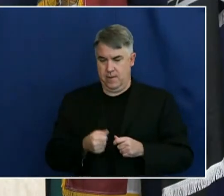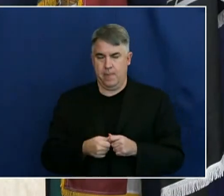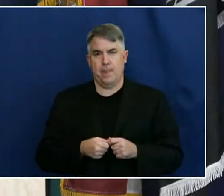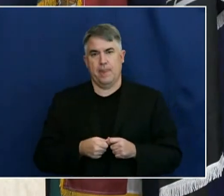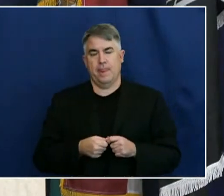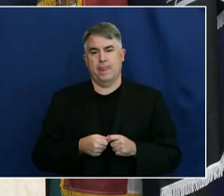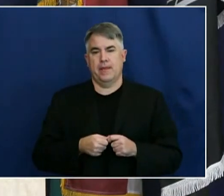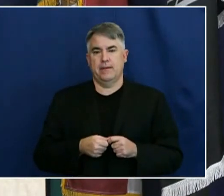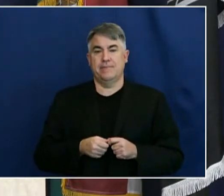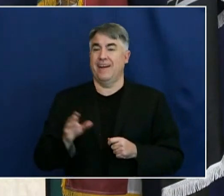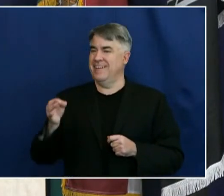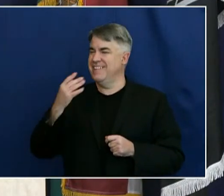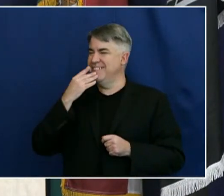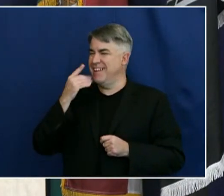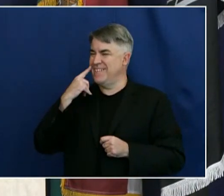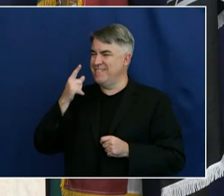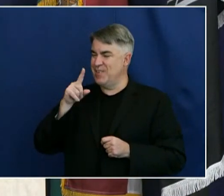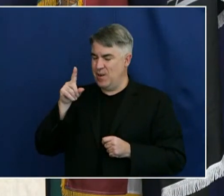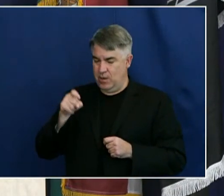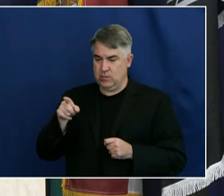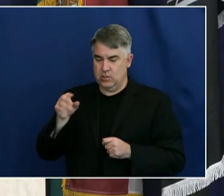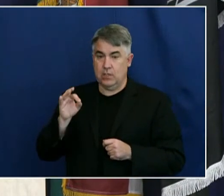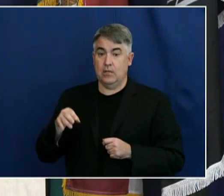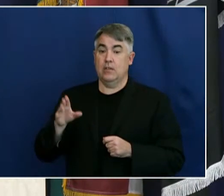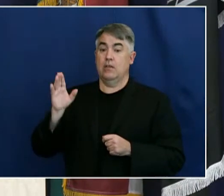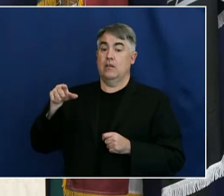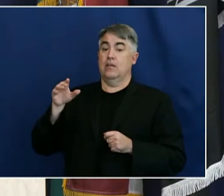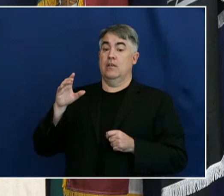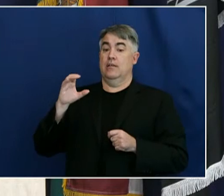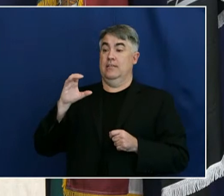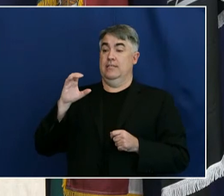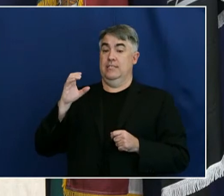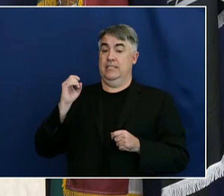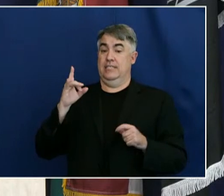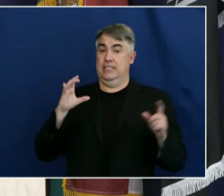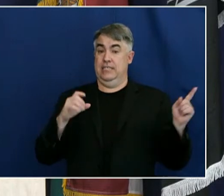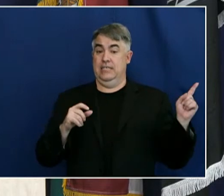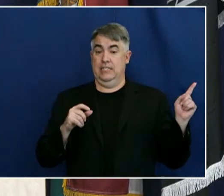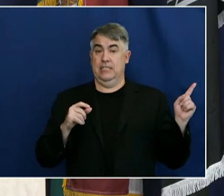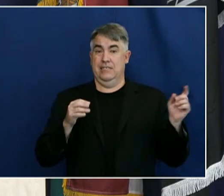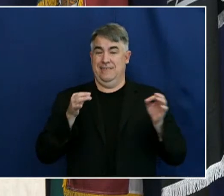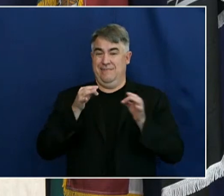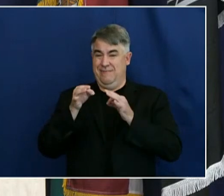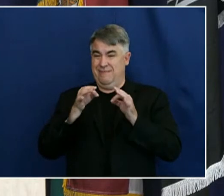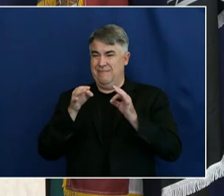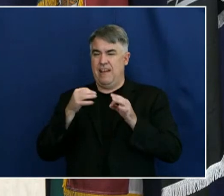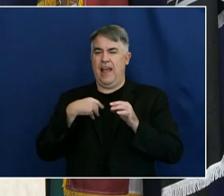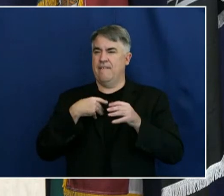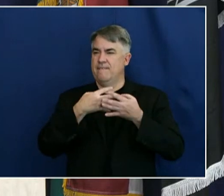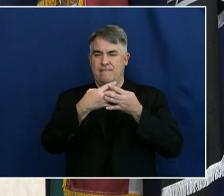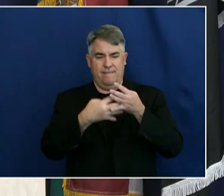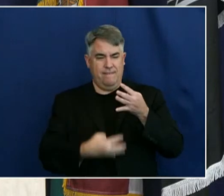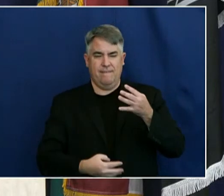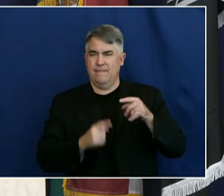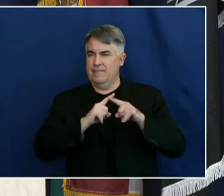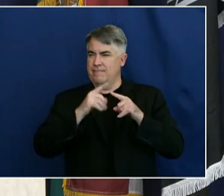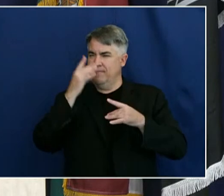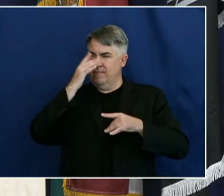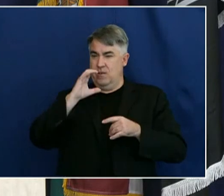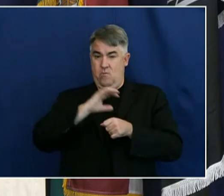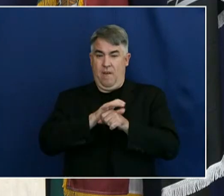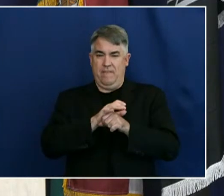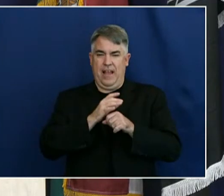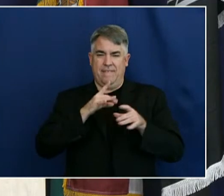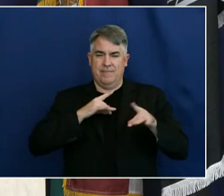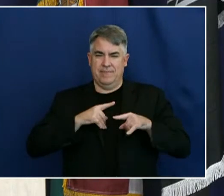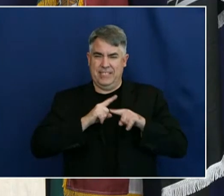Thanks for that question. You know, the CDC describes different variants that they follow very closely and